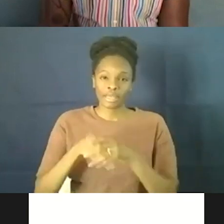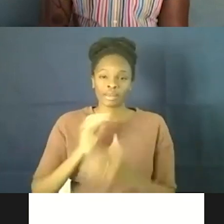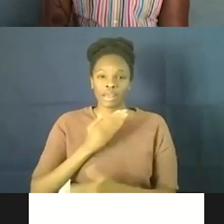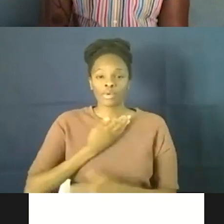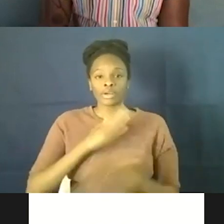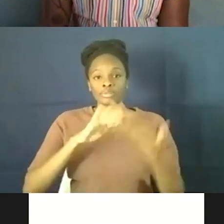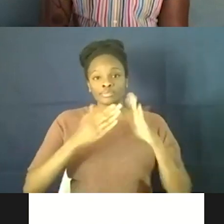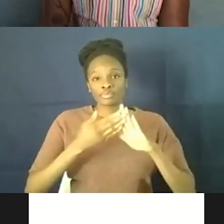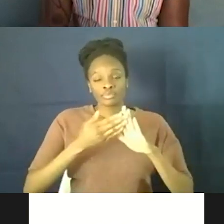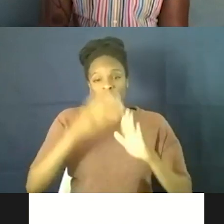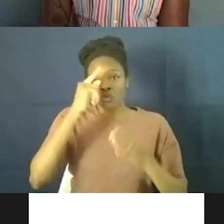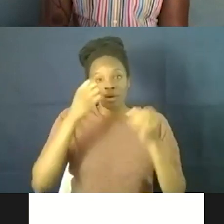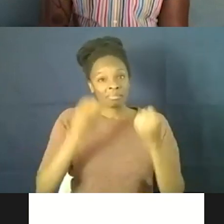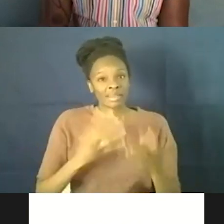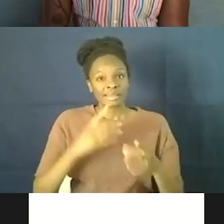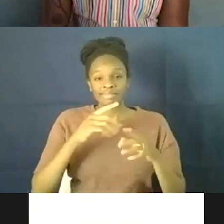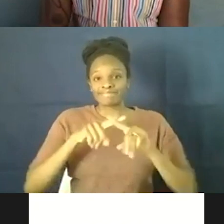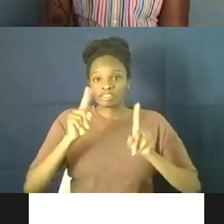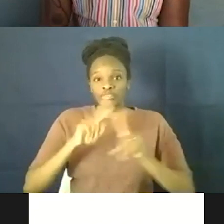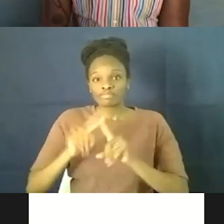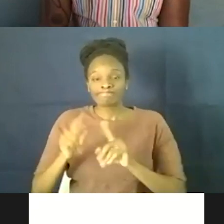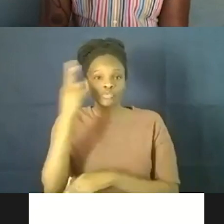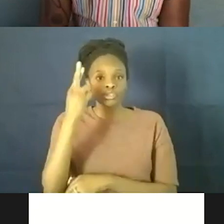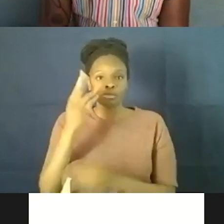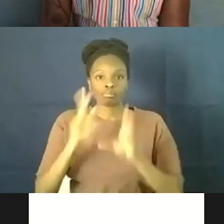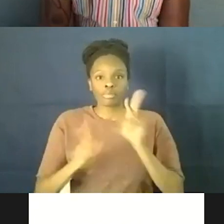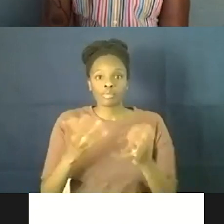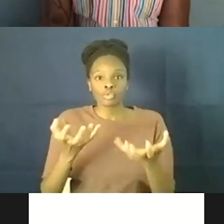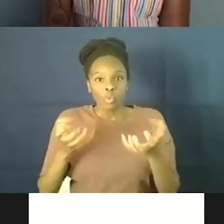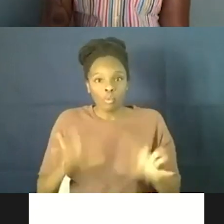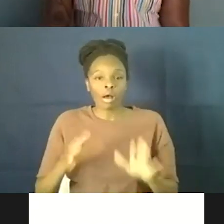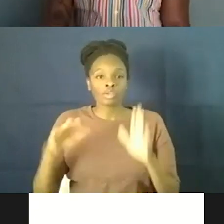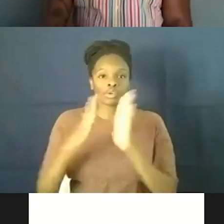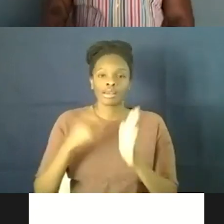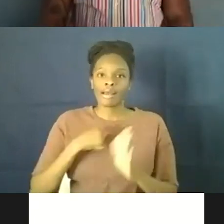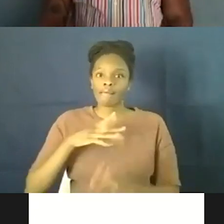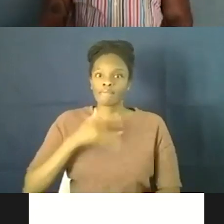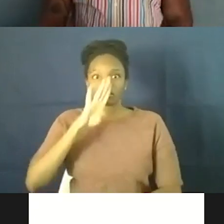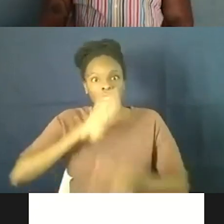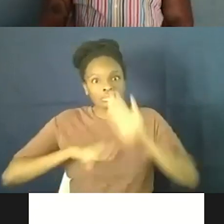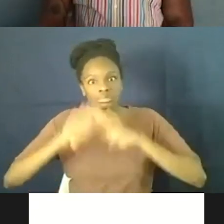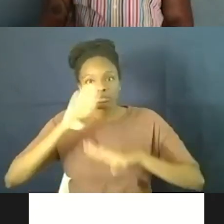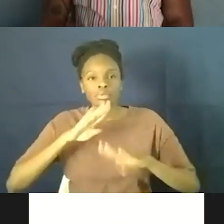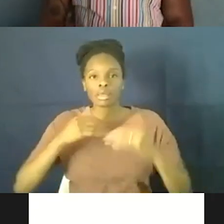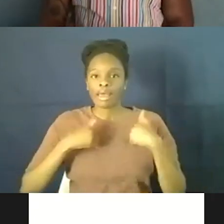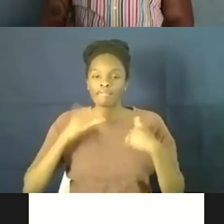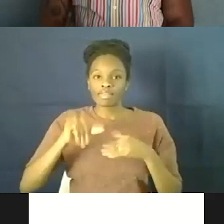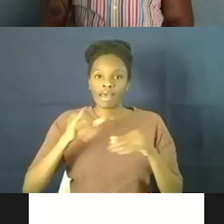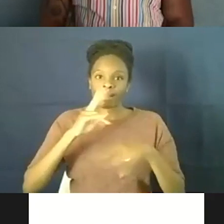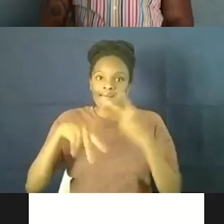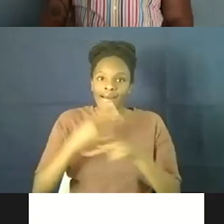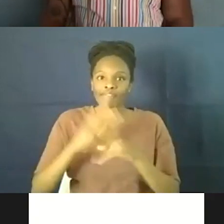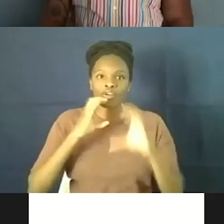just don't want to address. And so I guess I was just a little bit frustrated having those conversations with people in my life who, you know, wanted